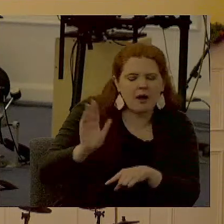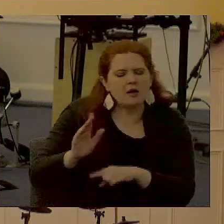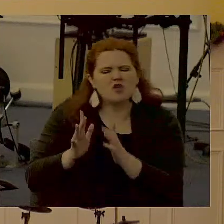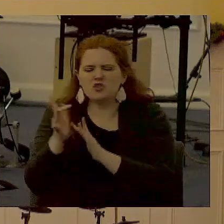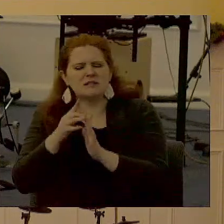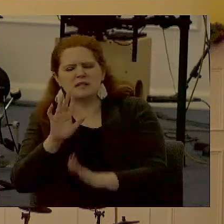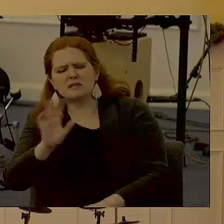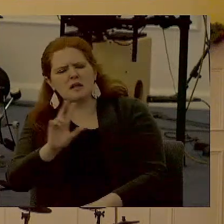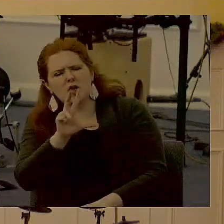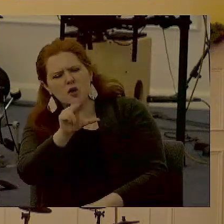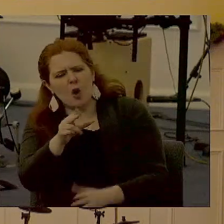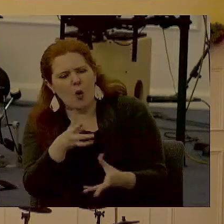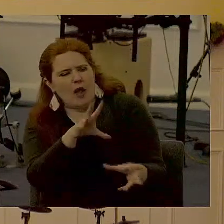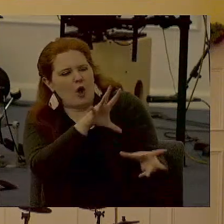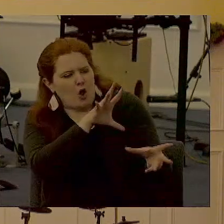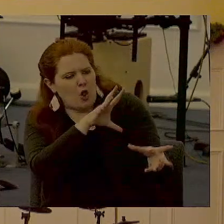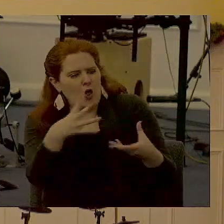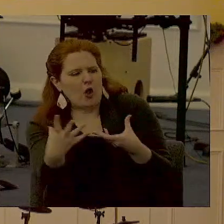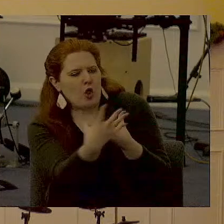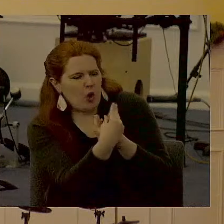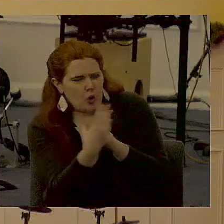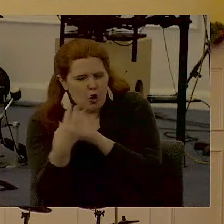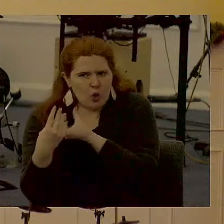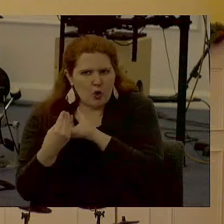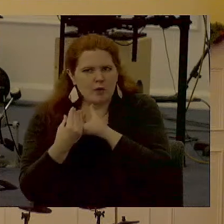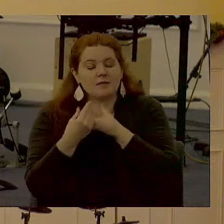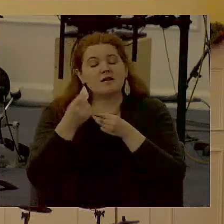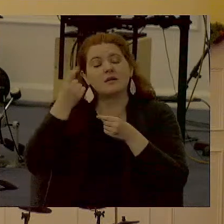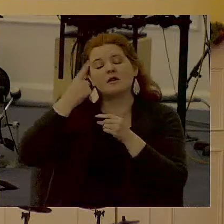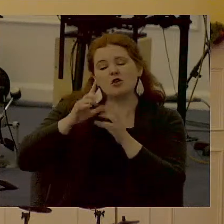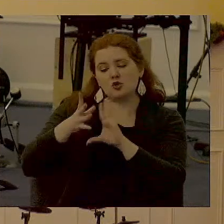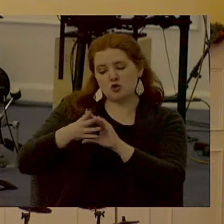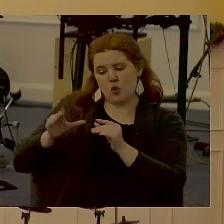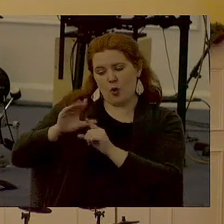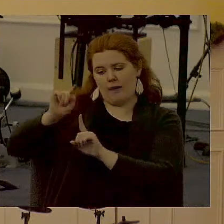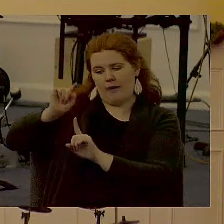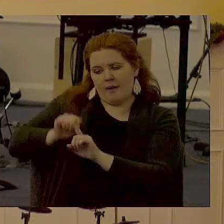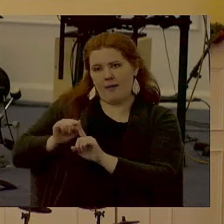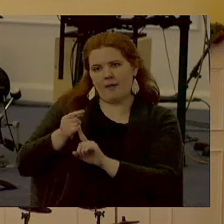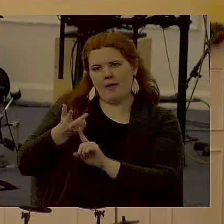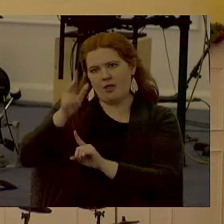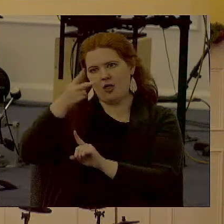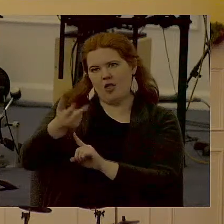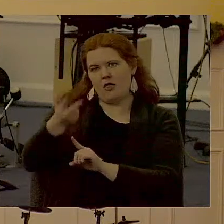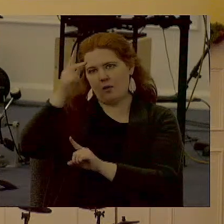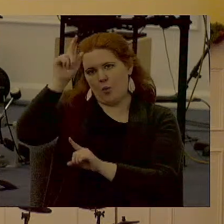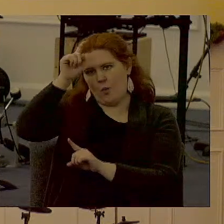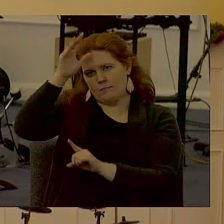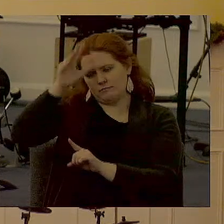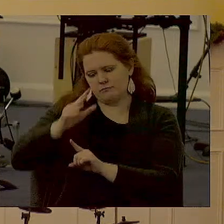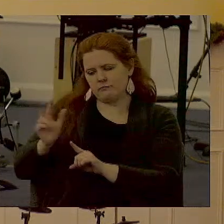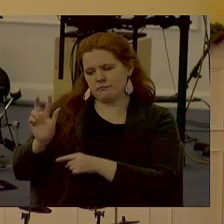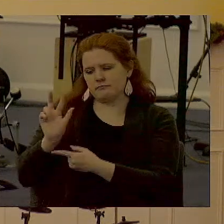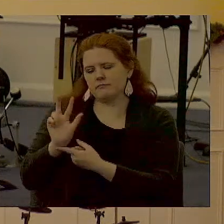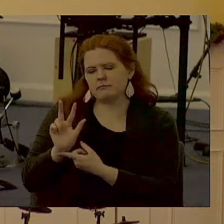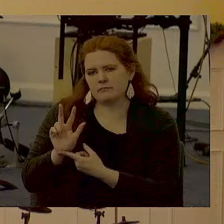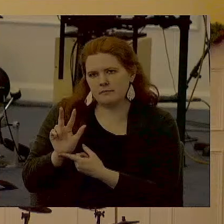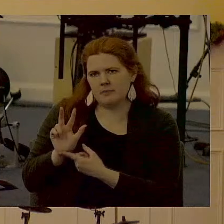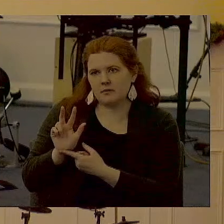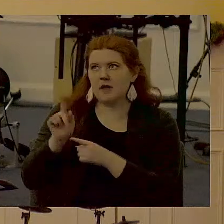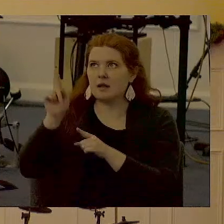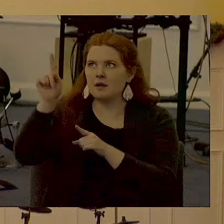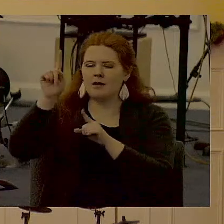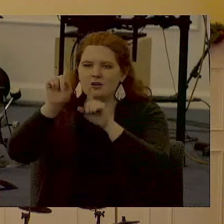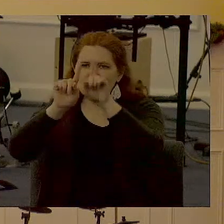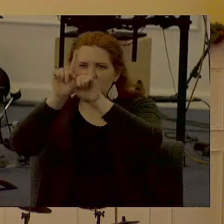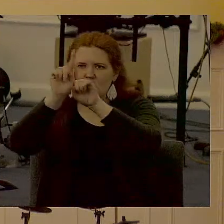them. Here in this story with the Magi, God sends a star to direct